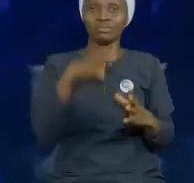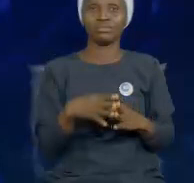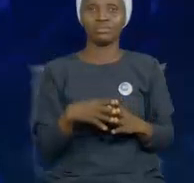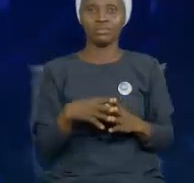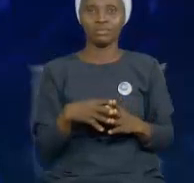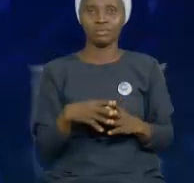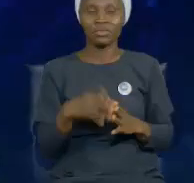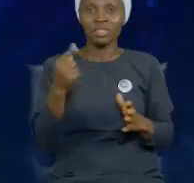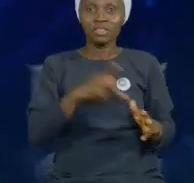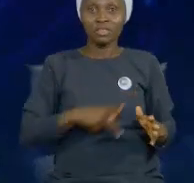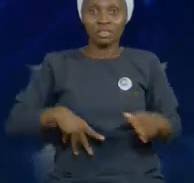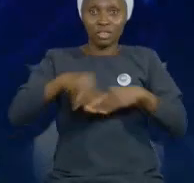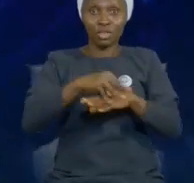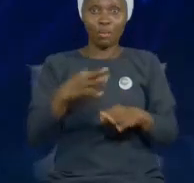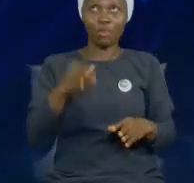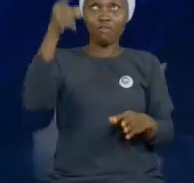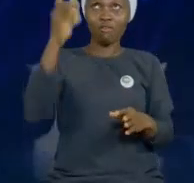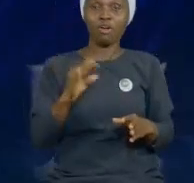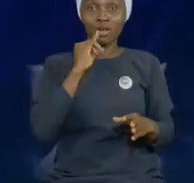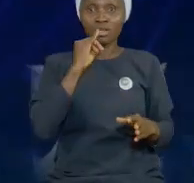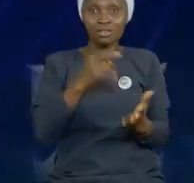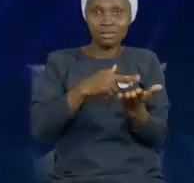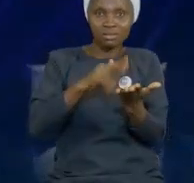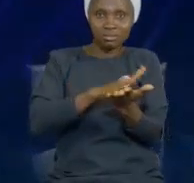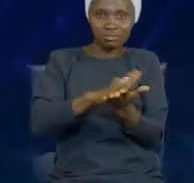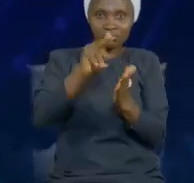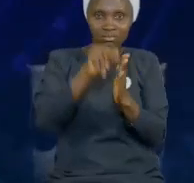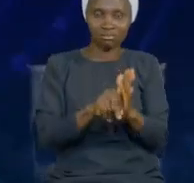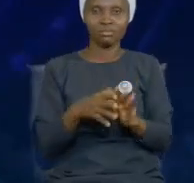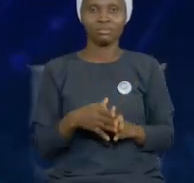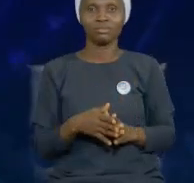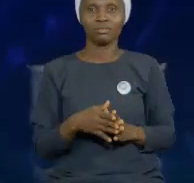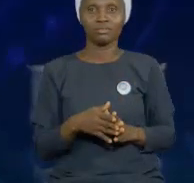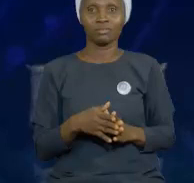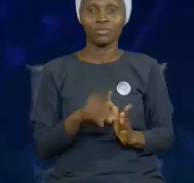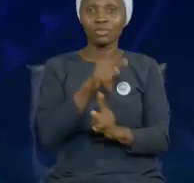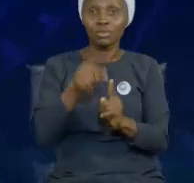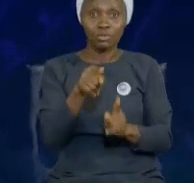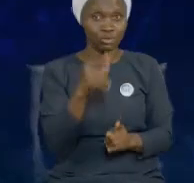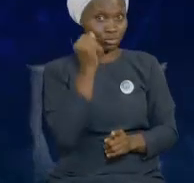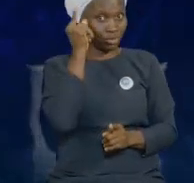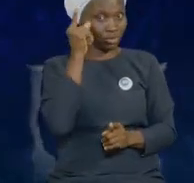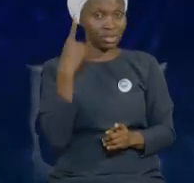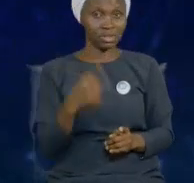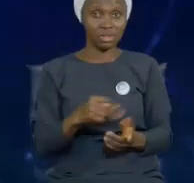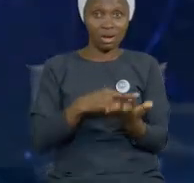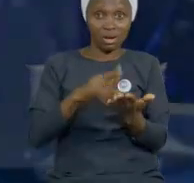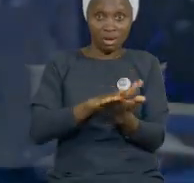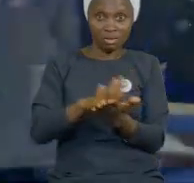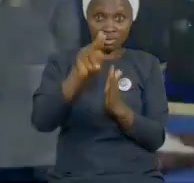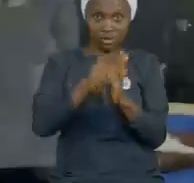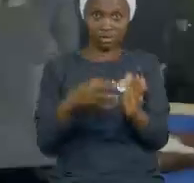The kingdom of God is righteousness. When you understand the righteousness of